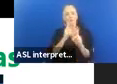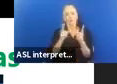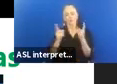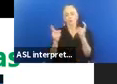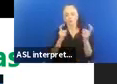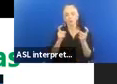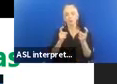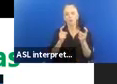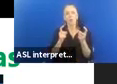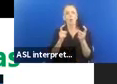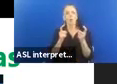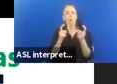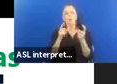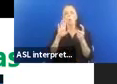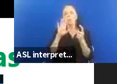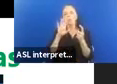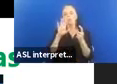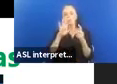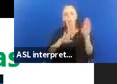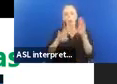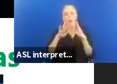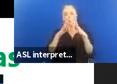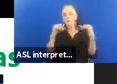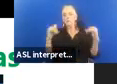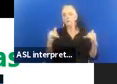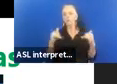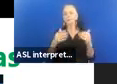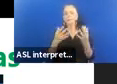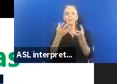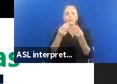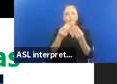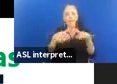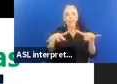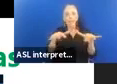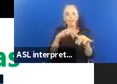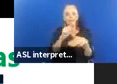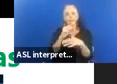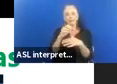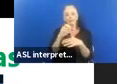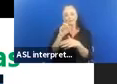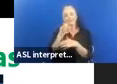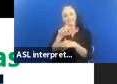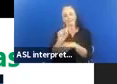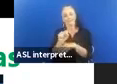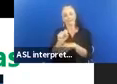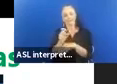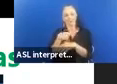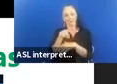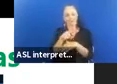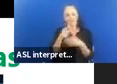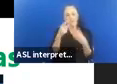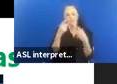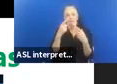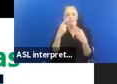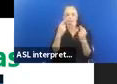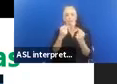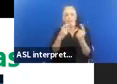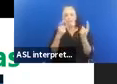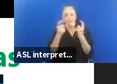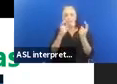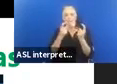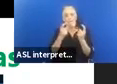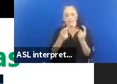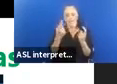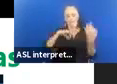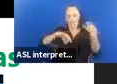biodiversity and land and seed. But what we're actually seeing is something that's